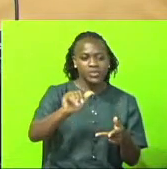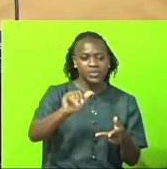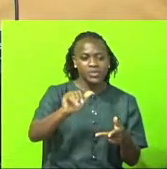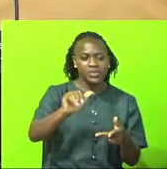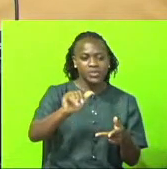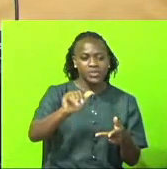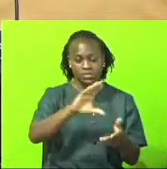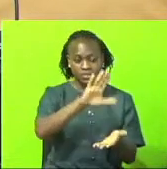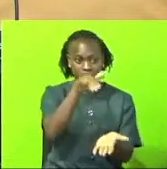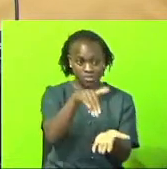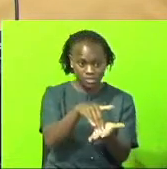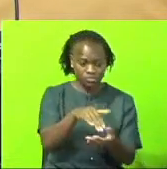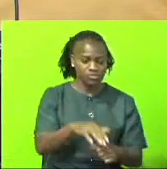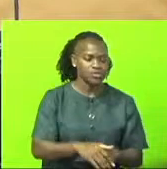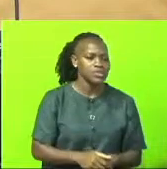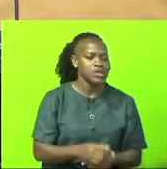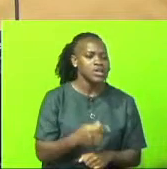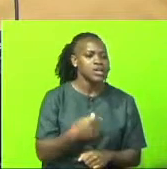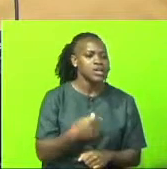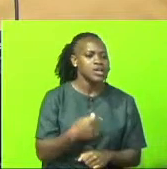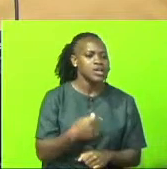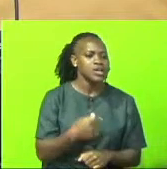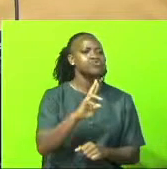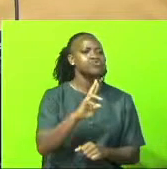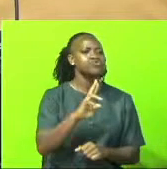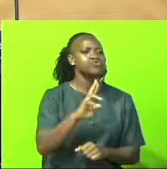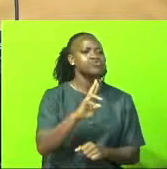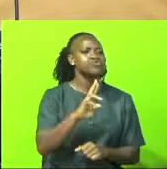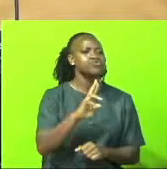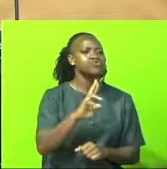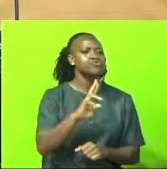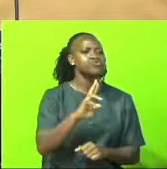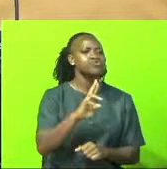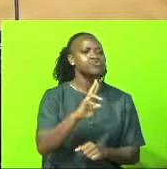will be doing so under Order 18 of the Standing Orders of Parliament.